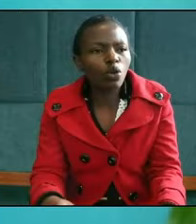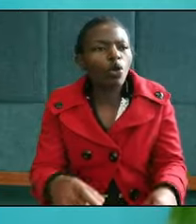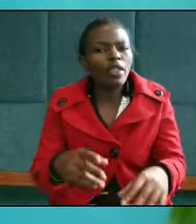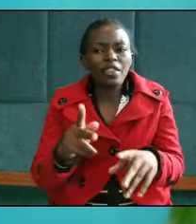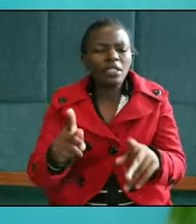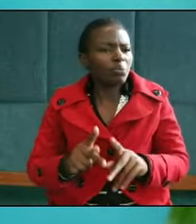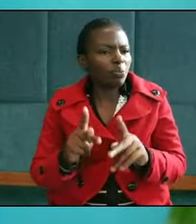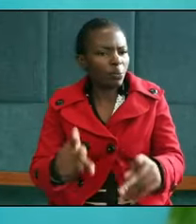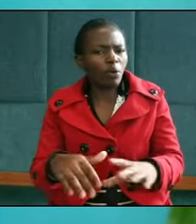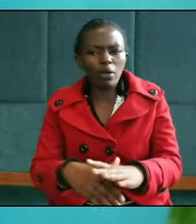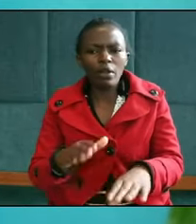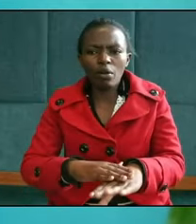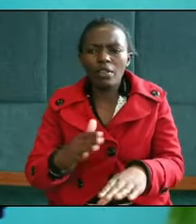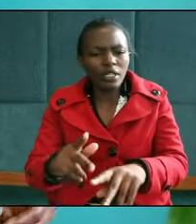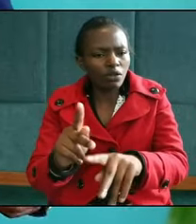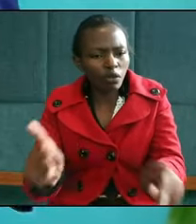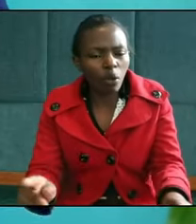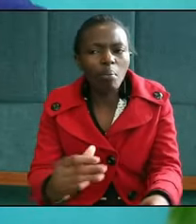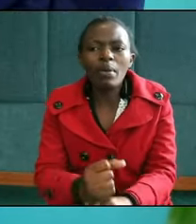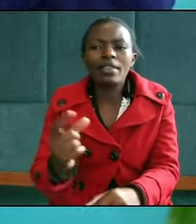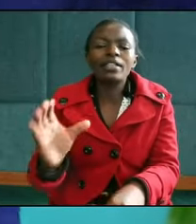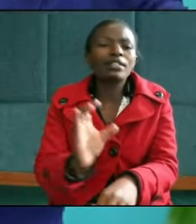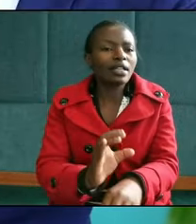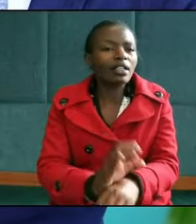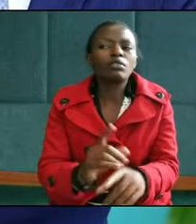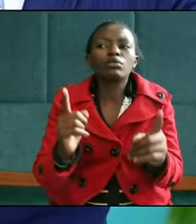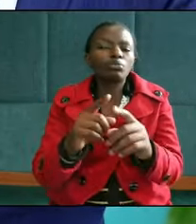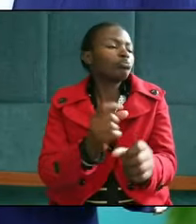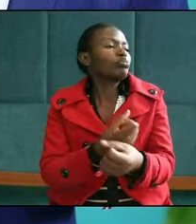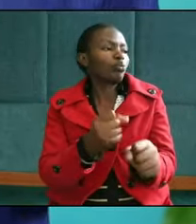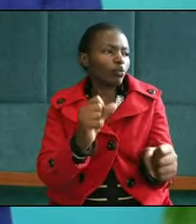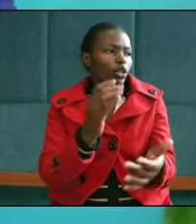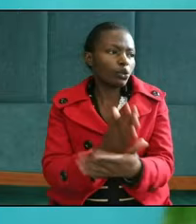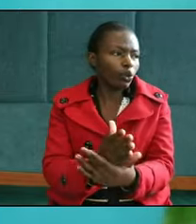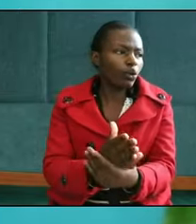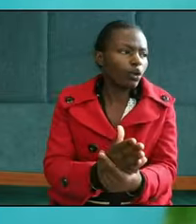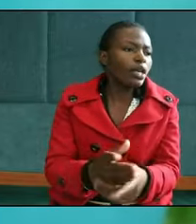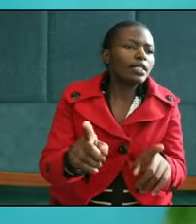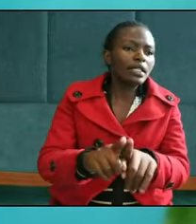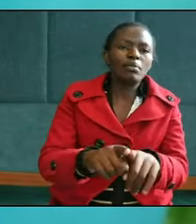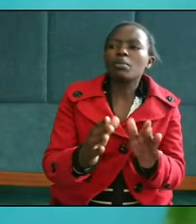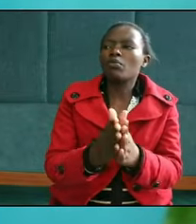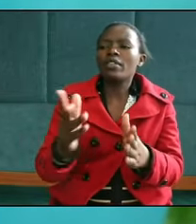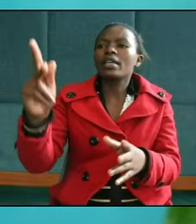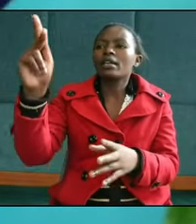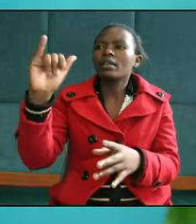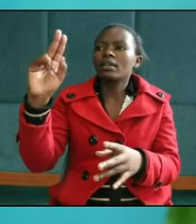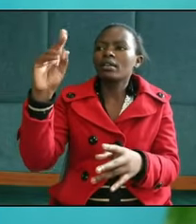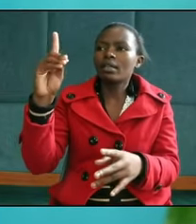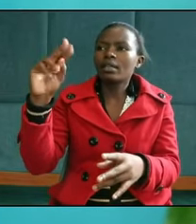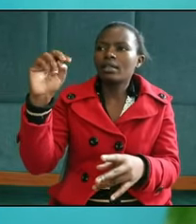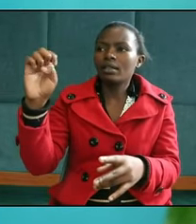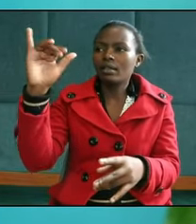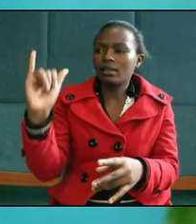making this church to survive. Like the lungs, like the kidneys, like